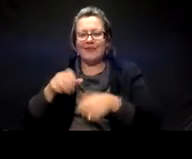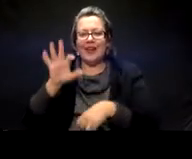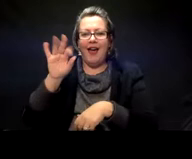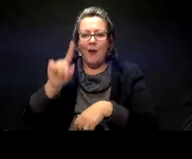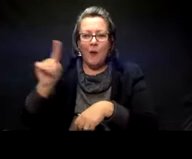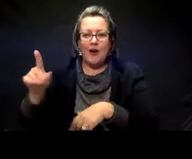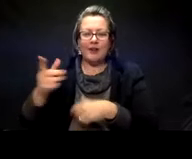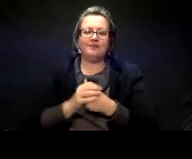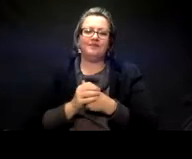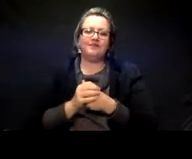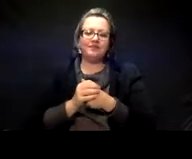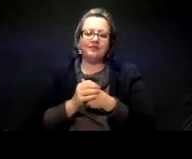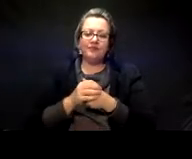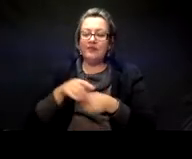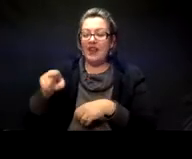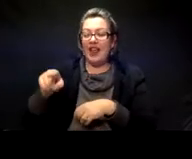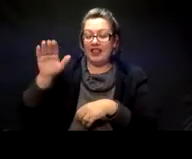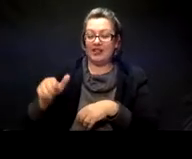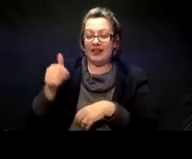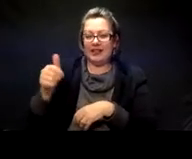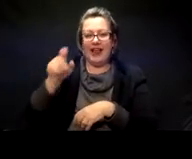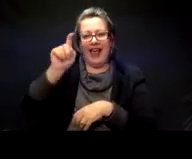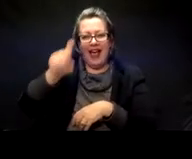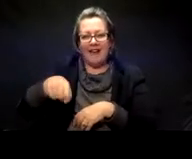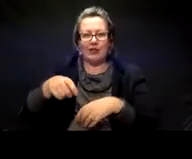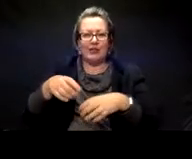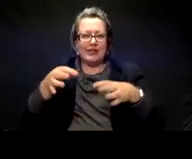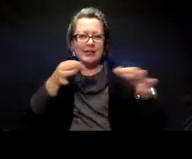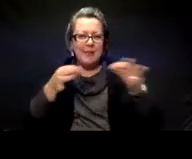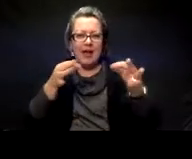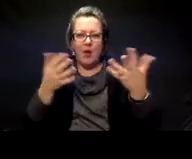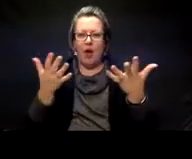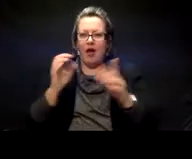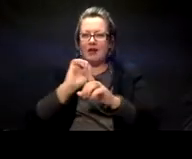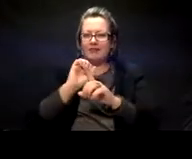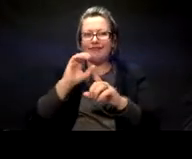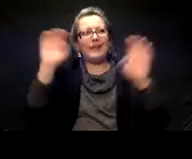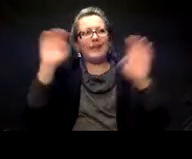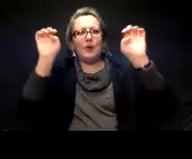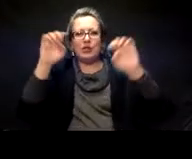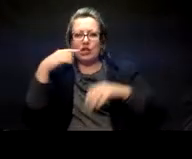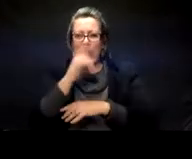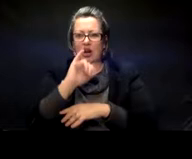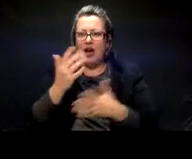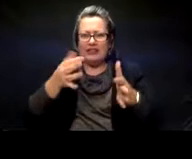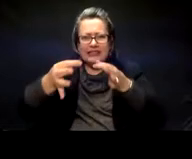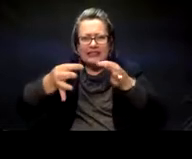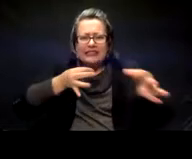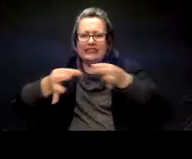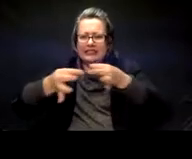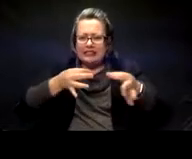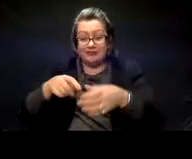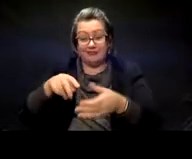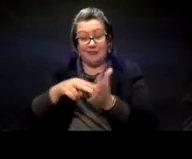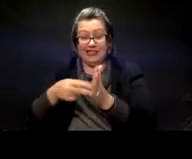So of course, what you have to do first is be able to call 911 on the phone. So a deaf child needs to be explained